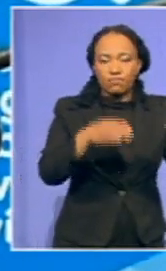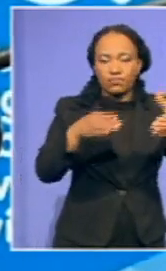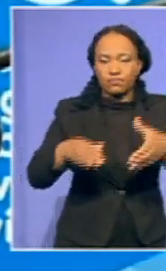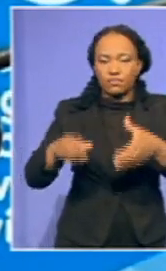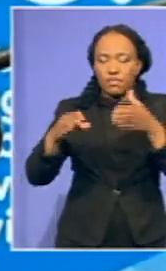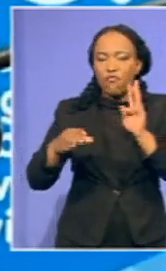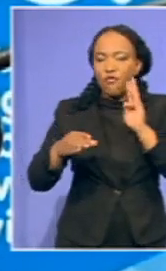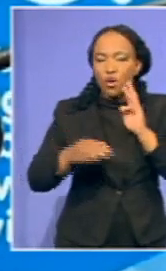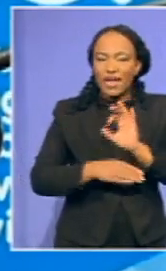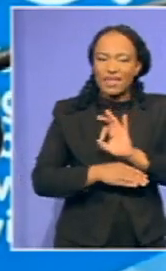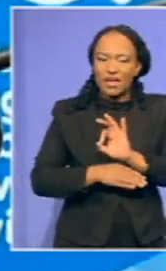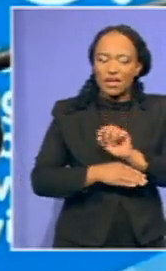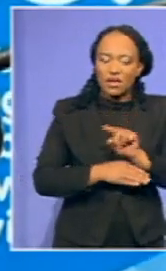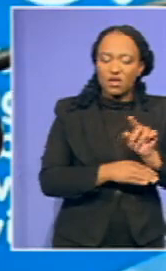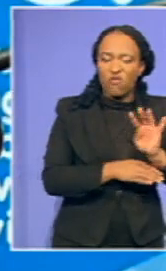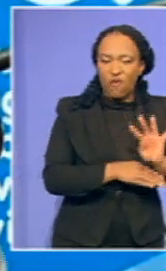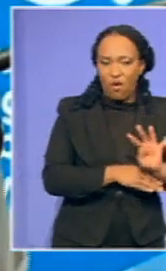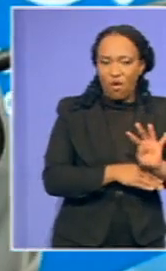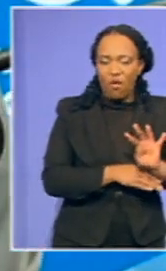Let me get back to reservoir 3.